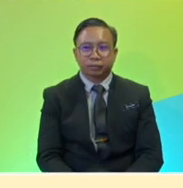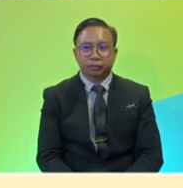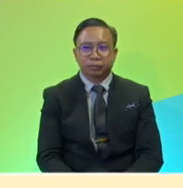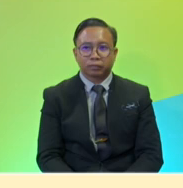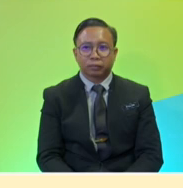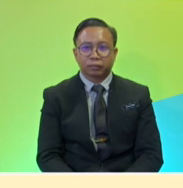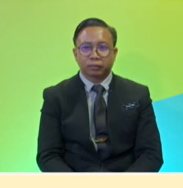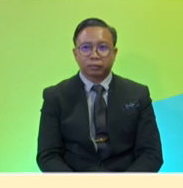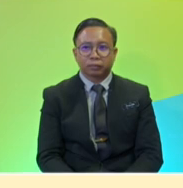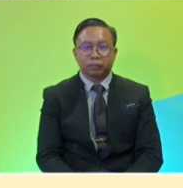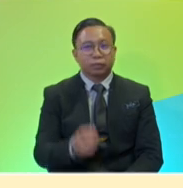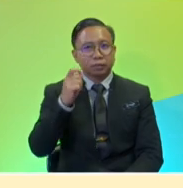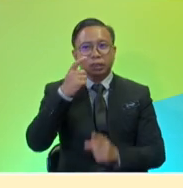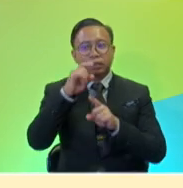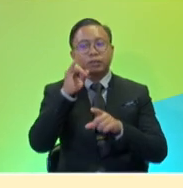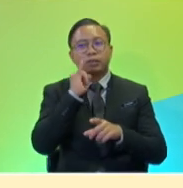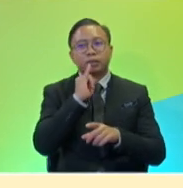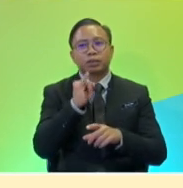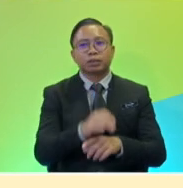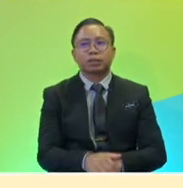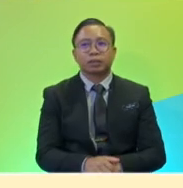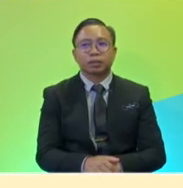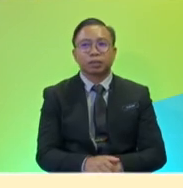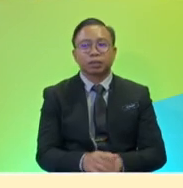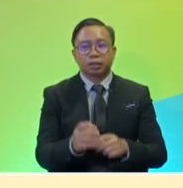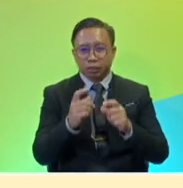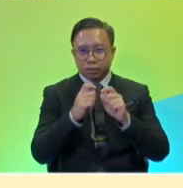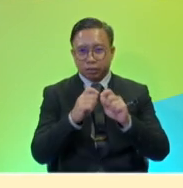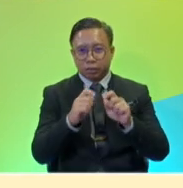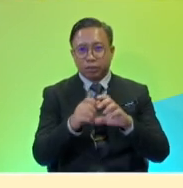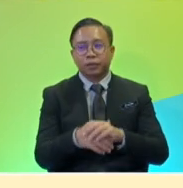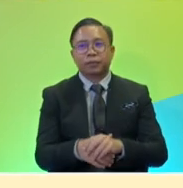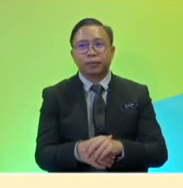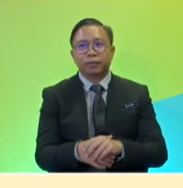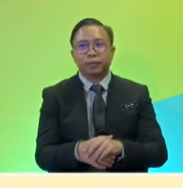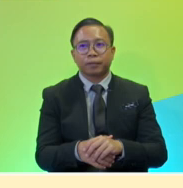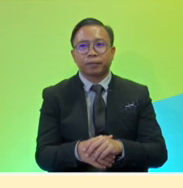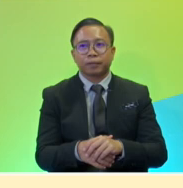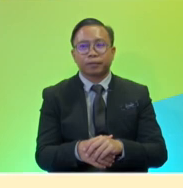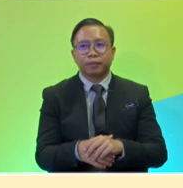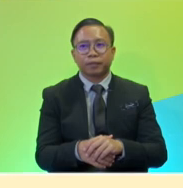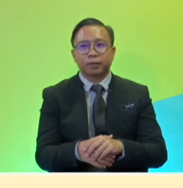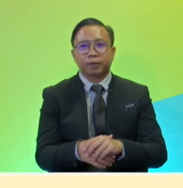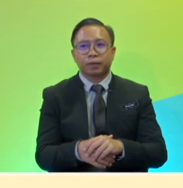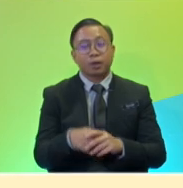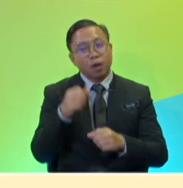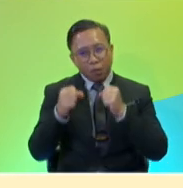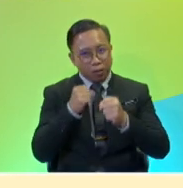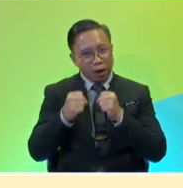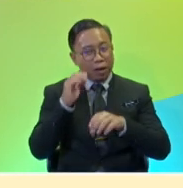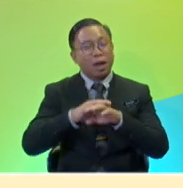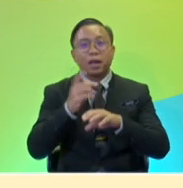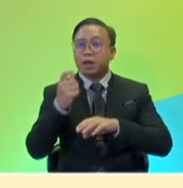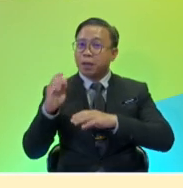Oh, the answer is let's run hand in hand. Oh, run hand in hand. Yeah, you could run at the beach,